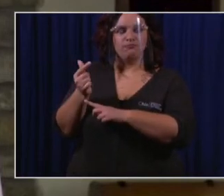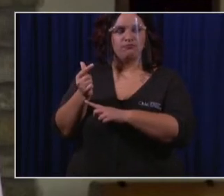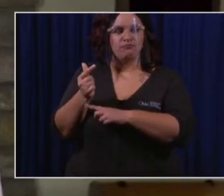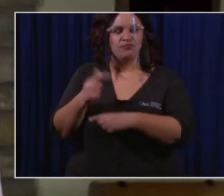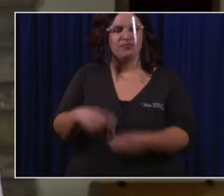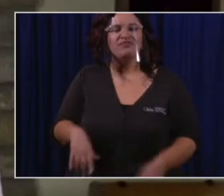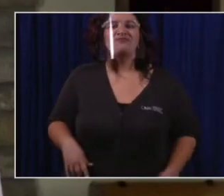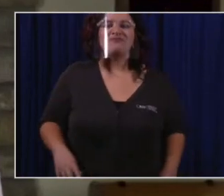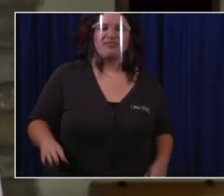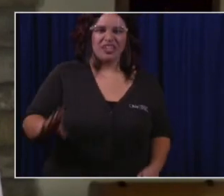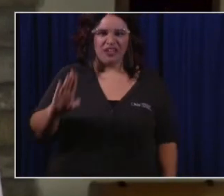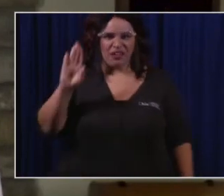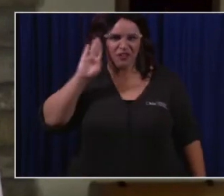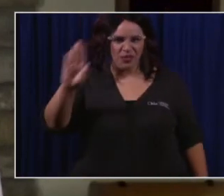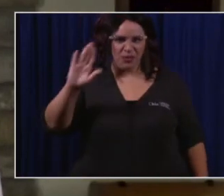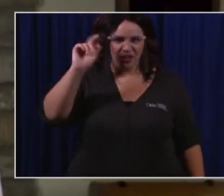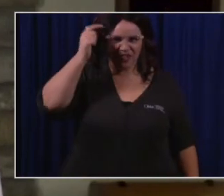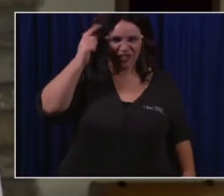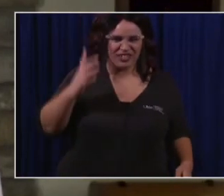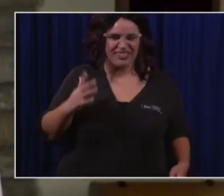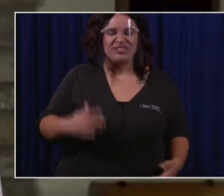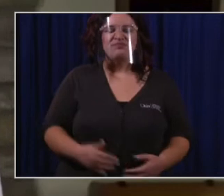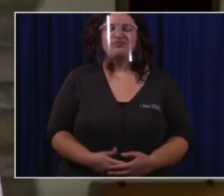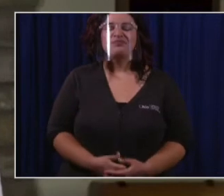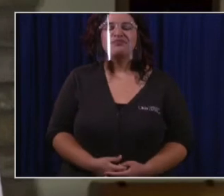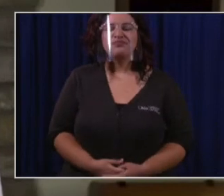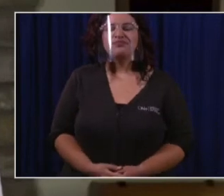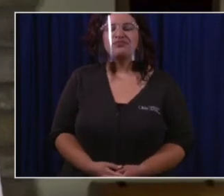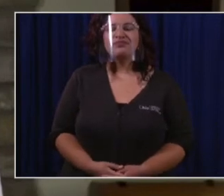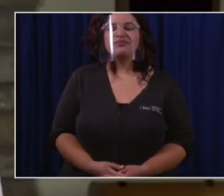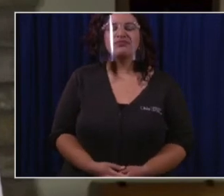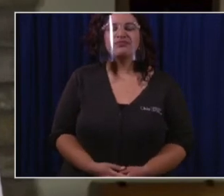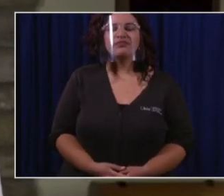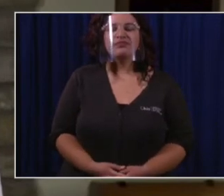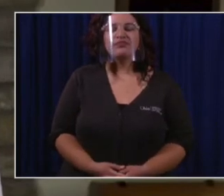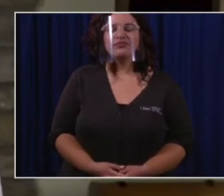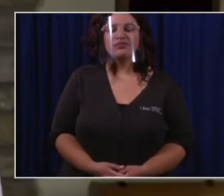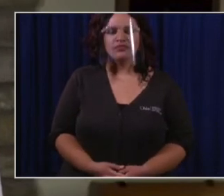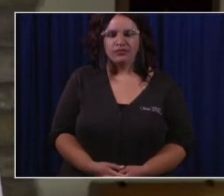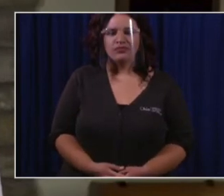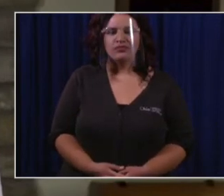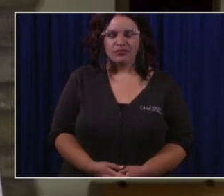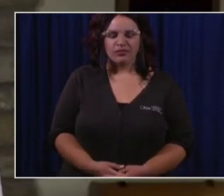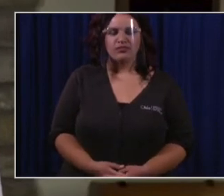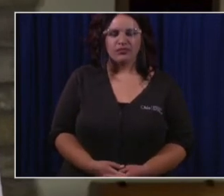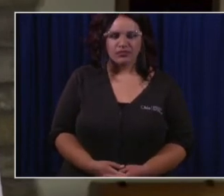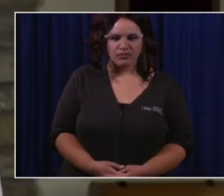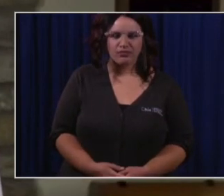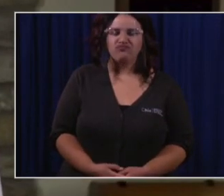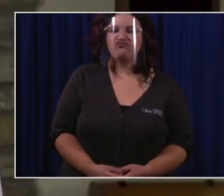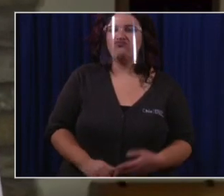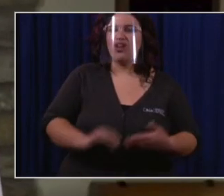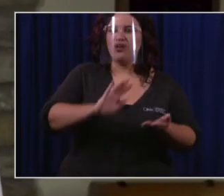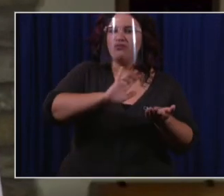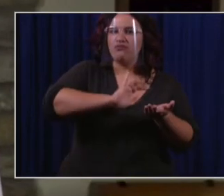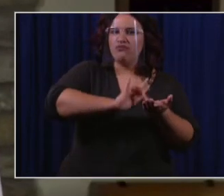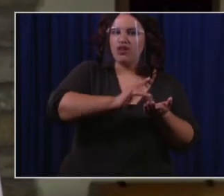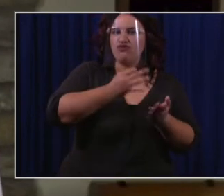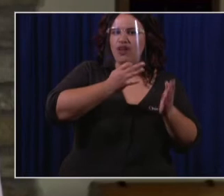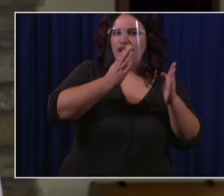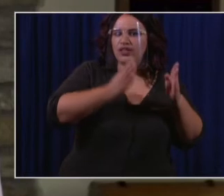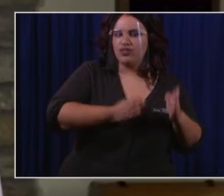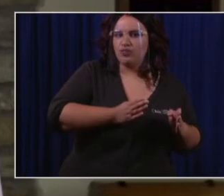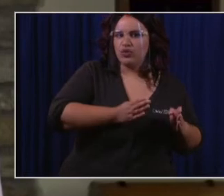Hey, Governor. Sorry for the delay there. We've heard some trepidation, it seems, between the medical experts that we've had on today